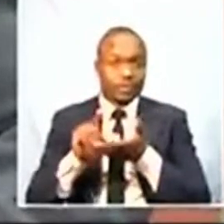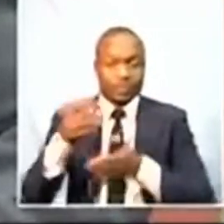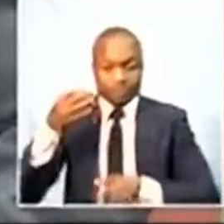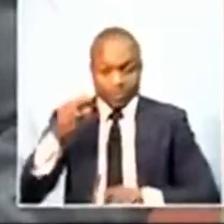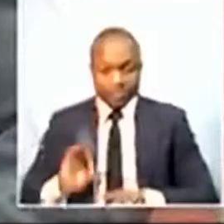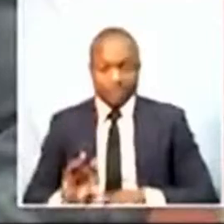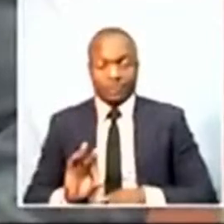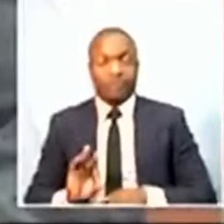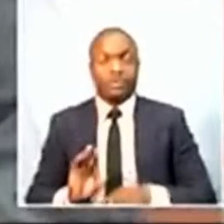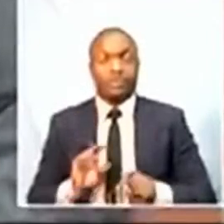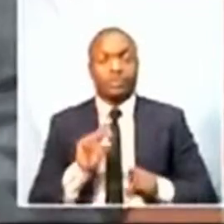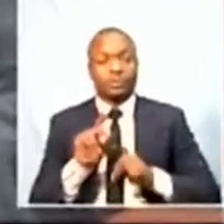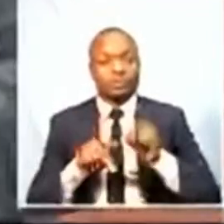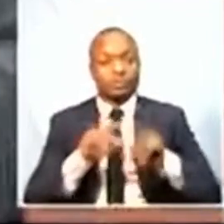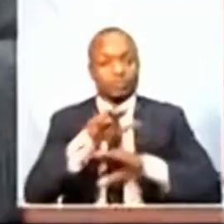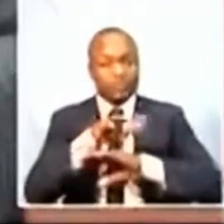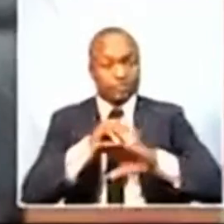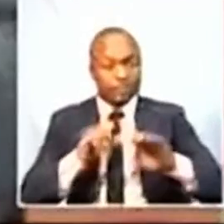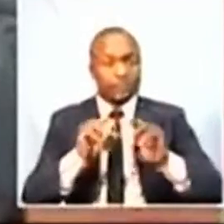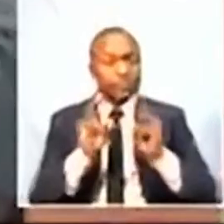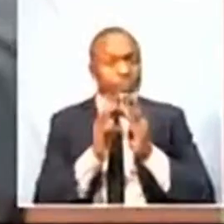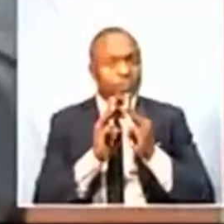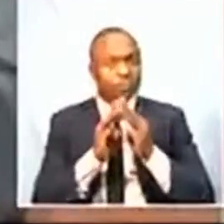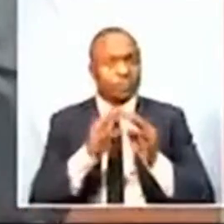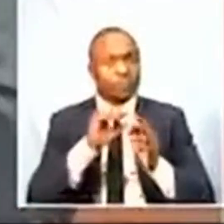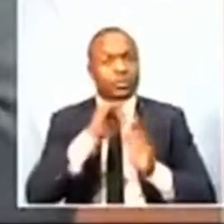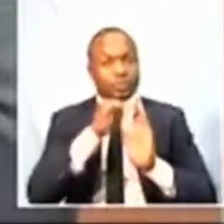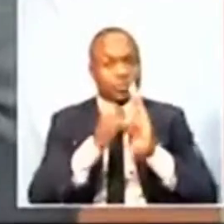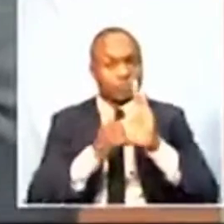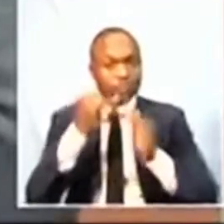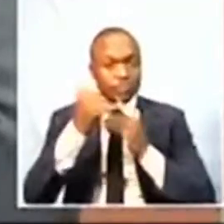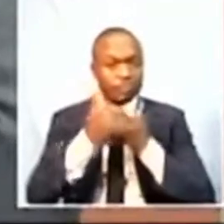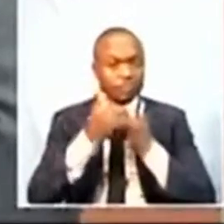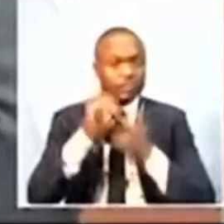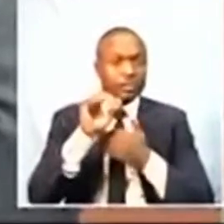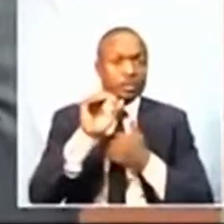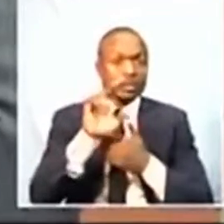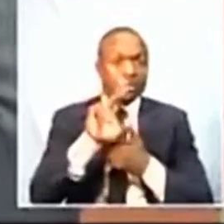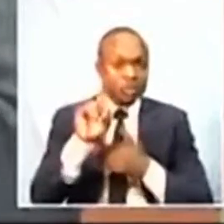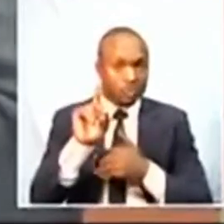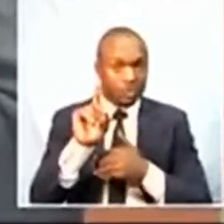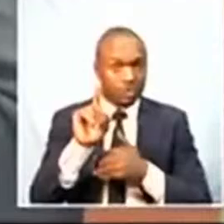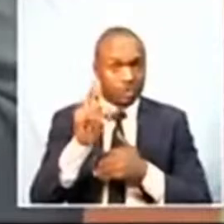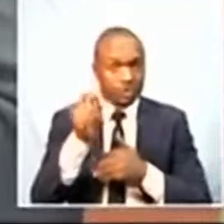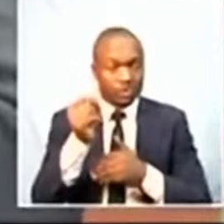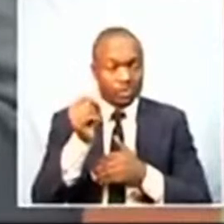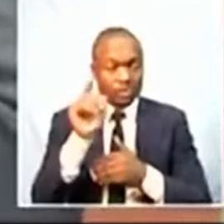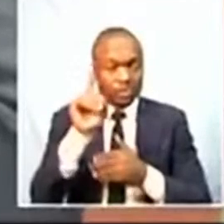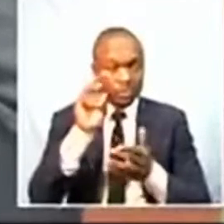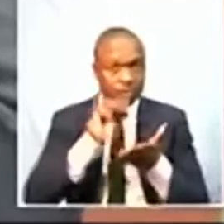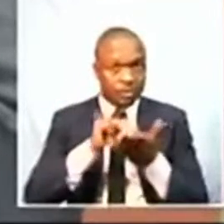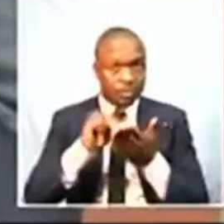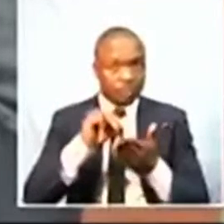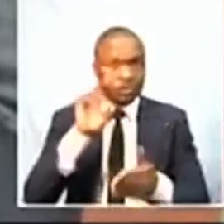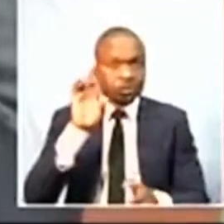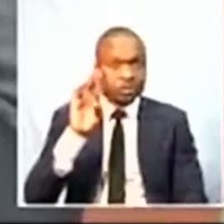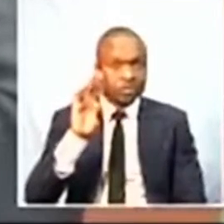meeting on July 31st, 2024, and amounts totaling